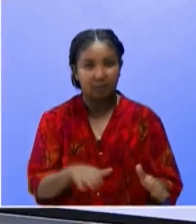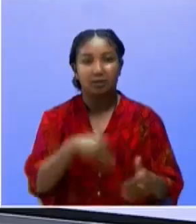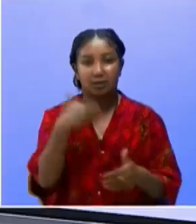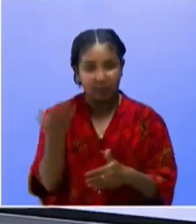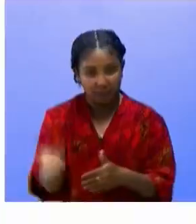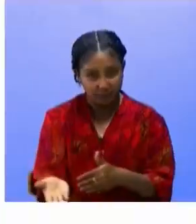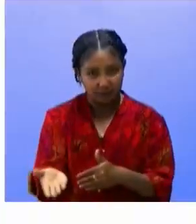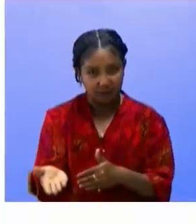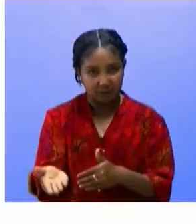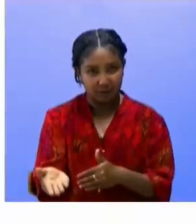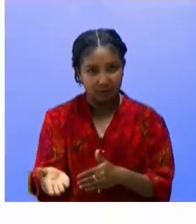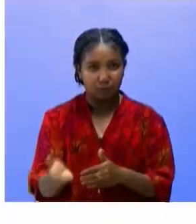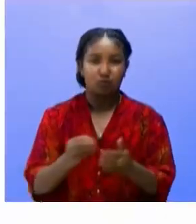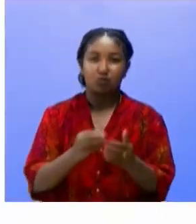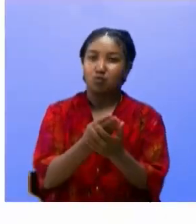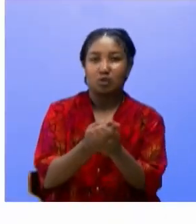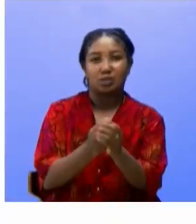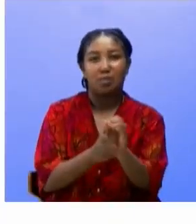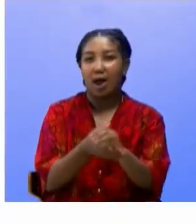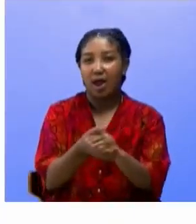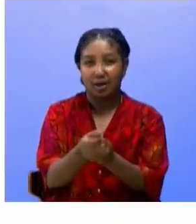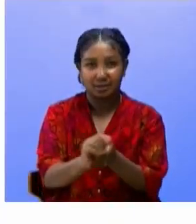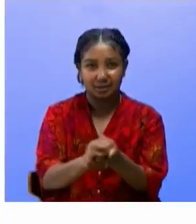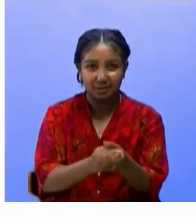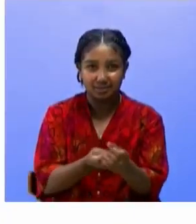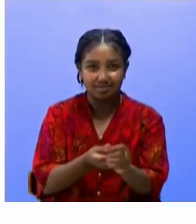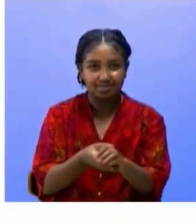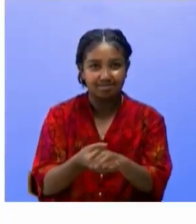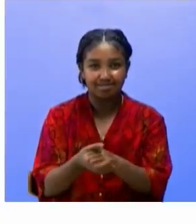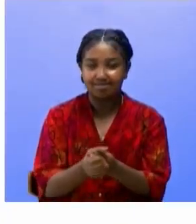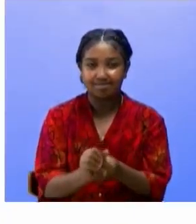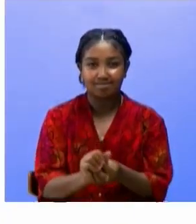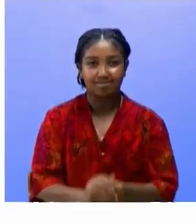Another. Wash my hand.